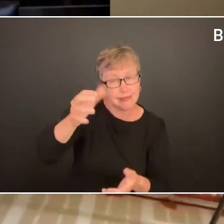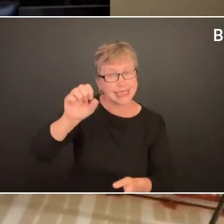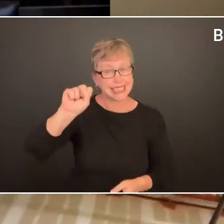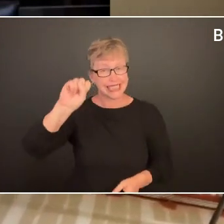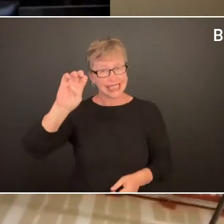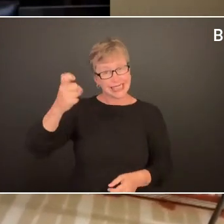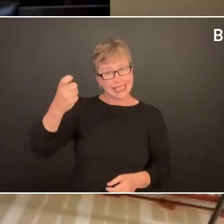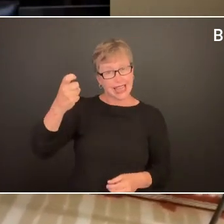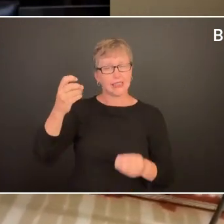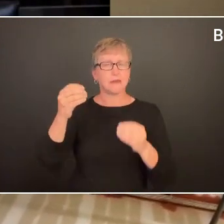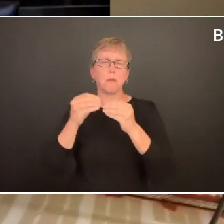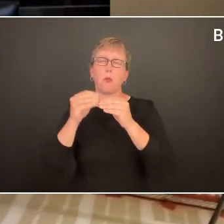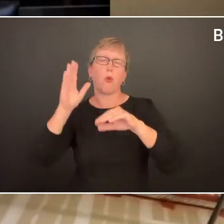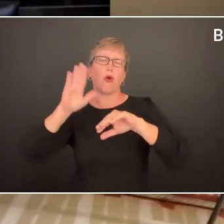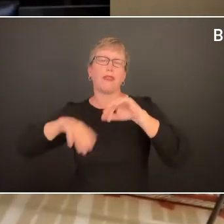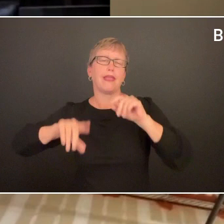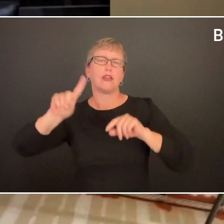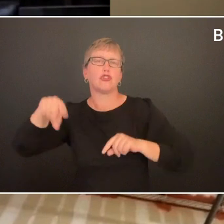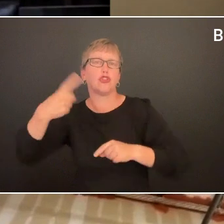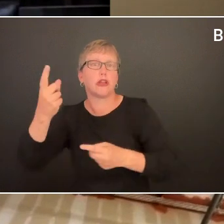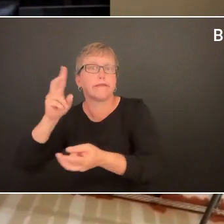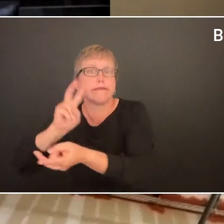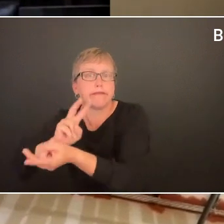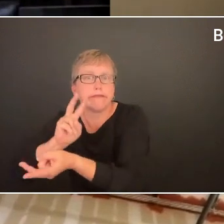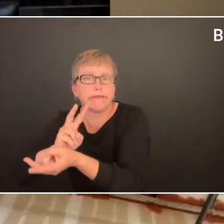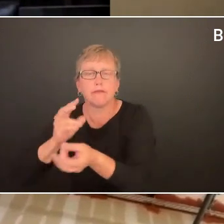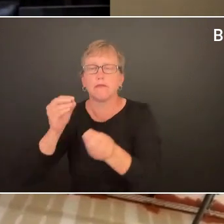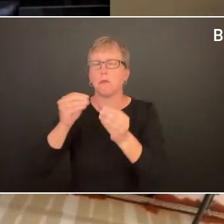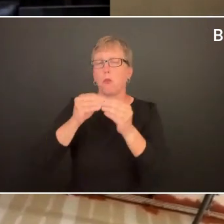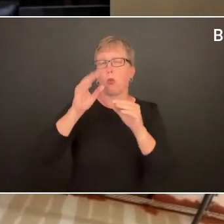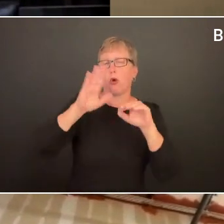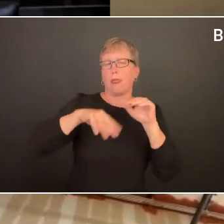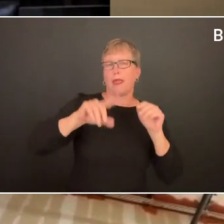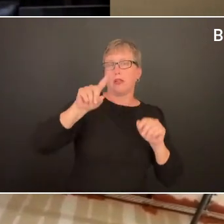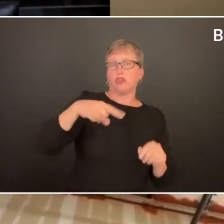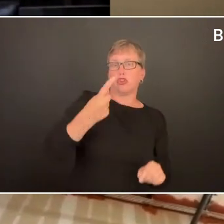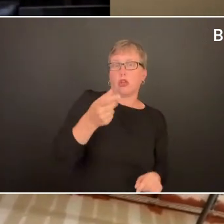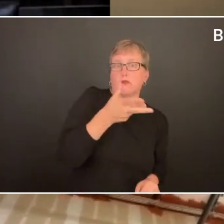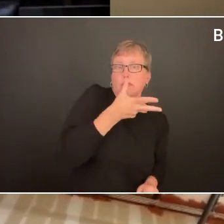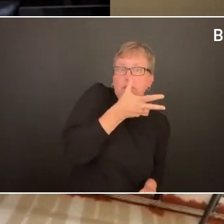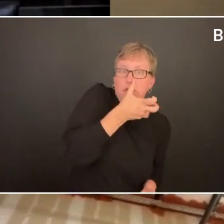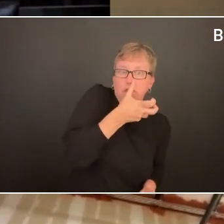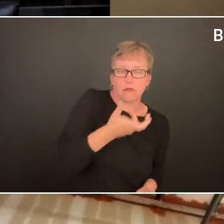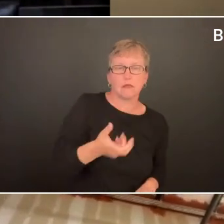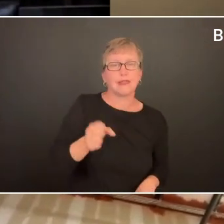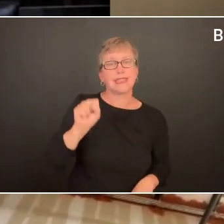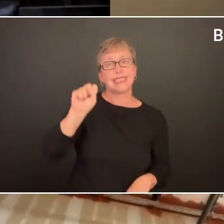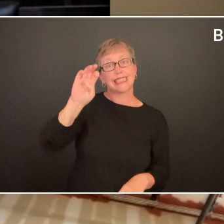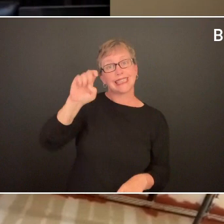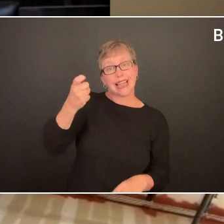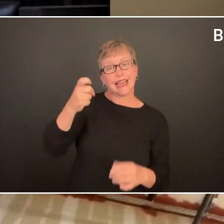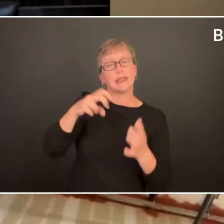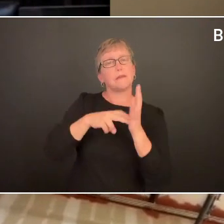all of that. And I'm still not able to orgasm yet. But there's more to sex